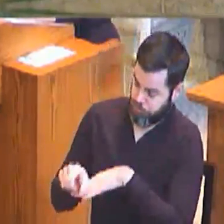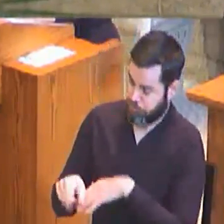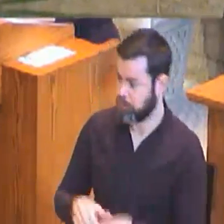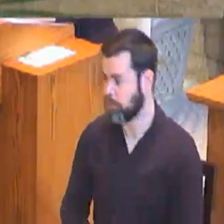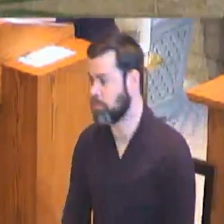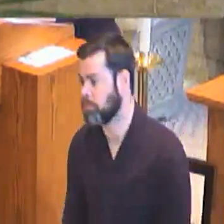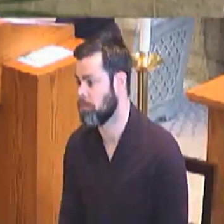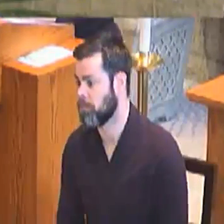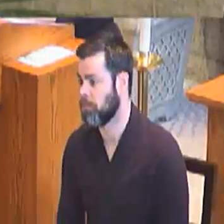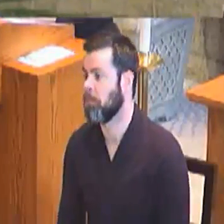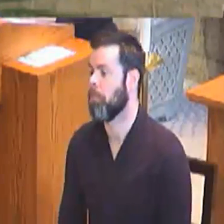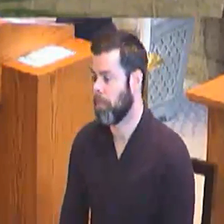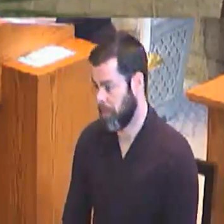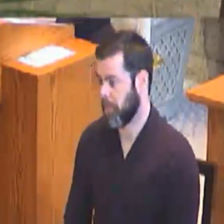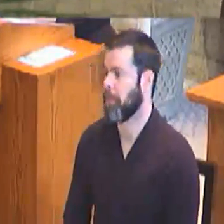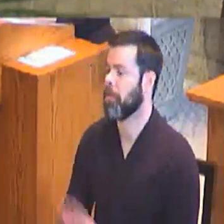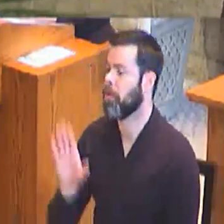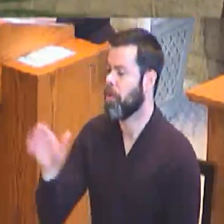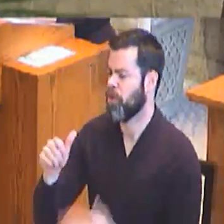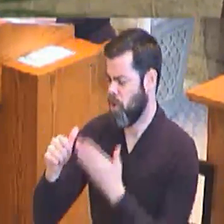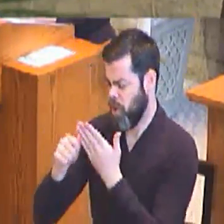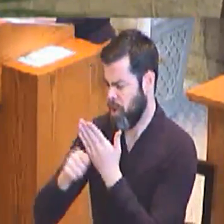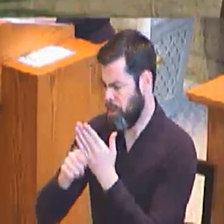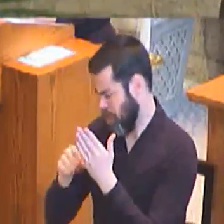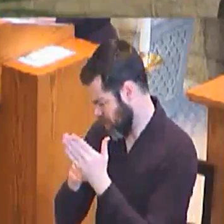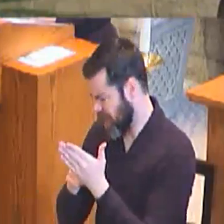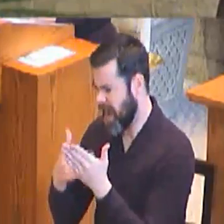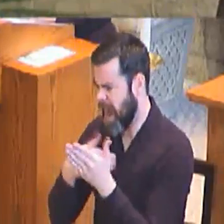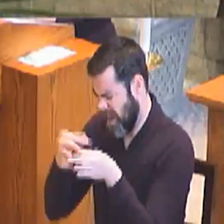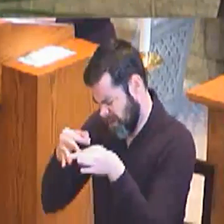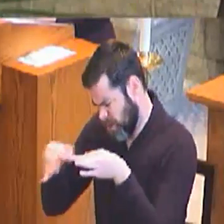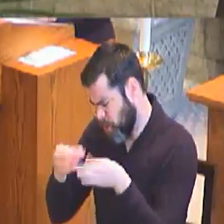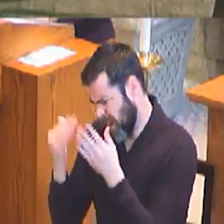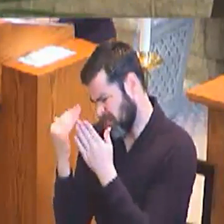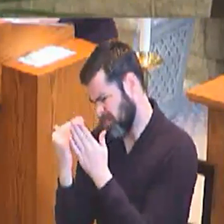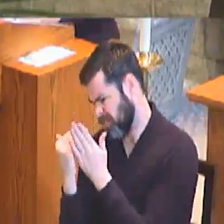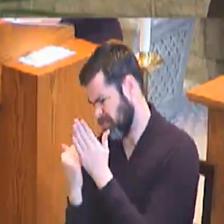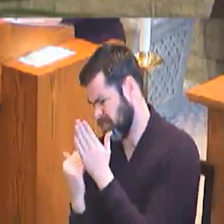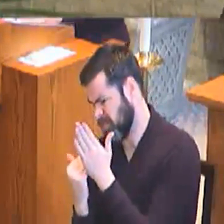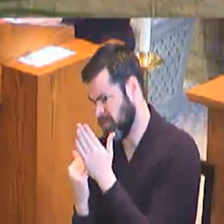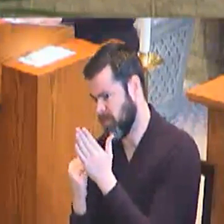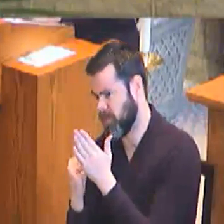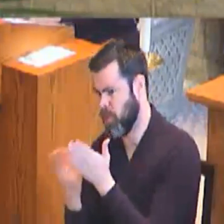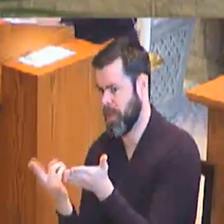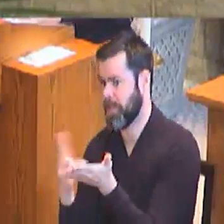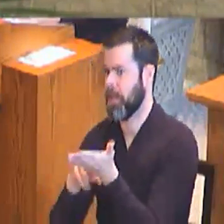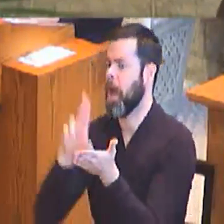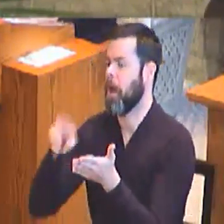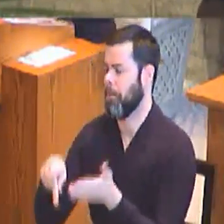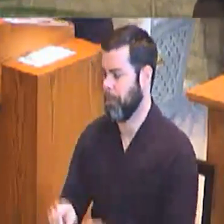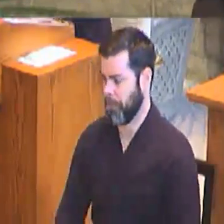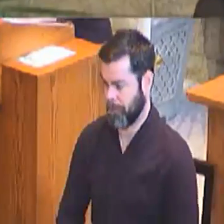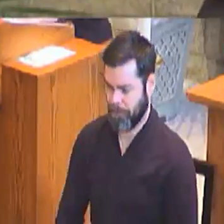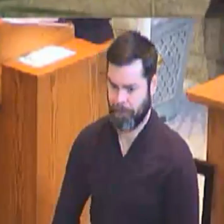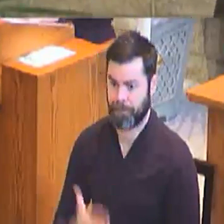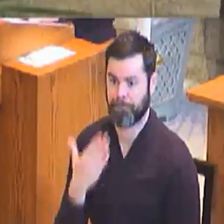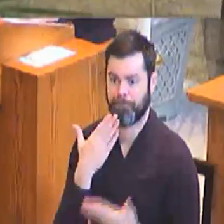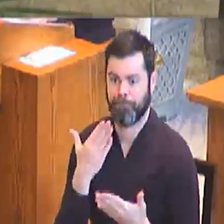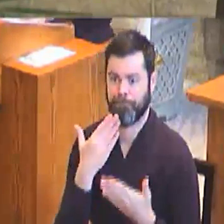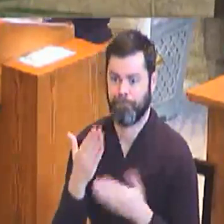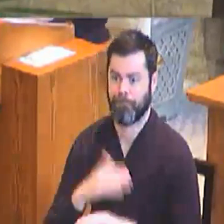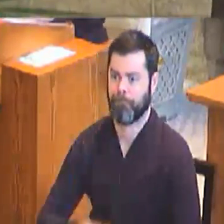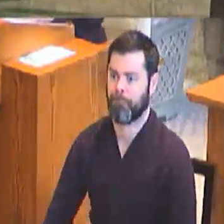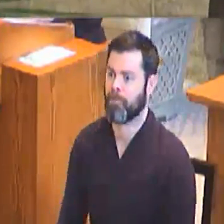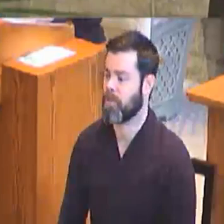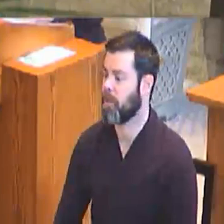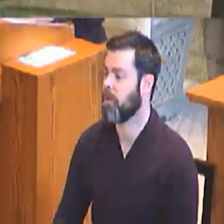your bulletin, because it'll give you step-by-step directions on how to do it. So for signing up, so thank you. So